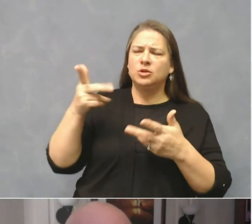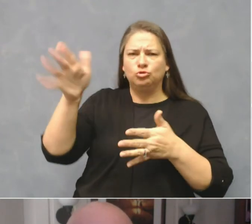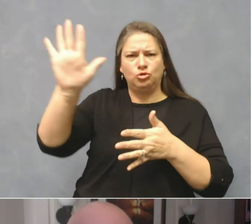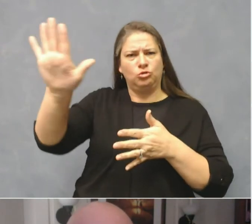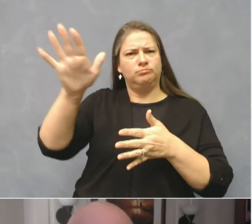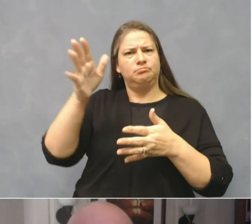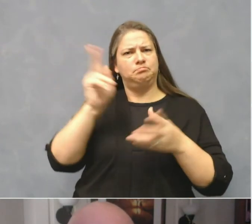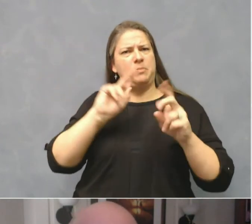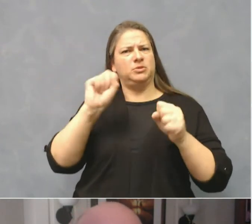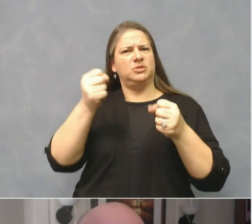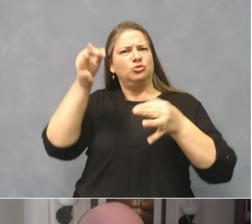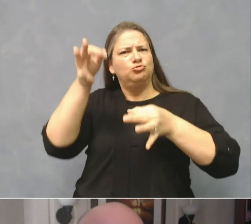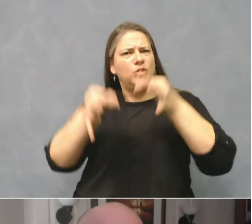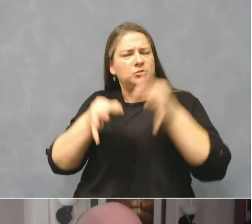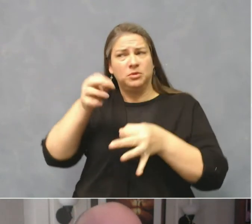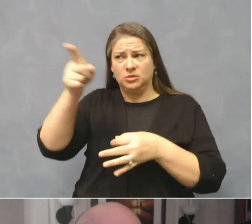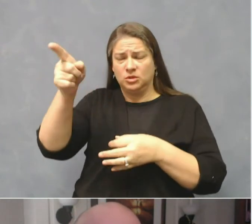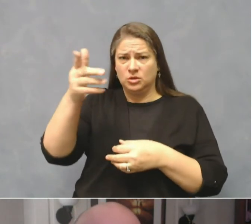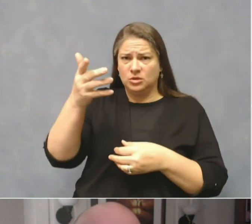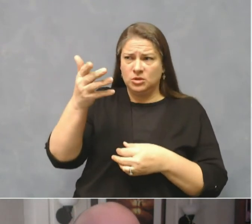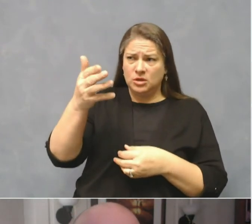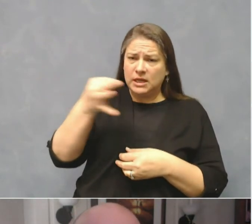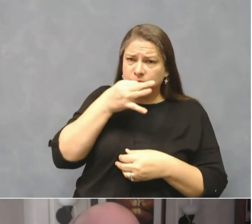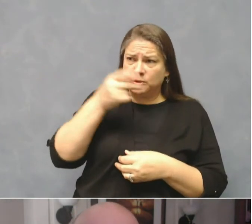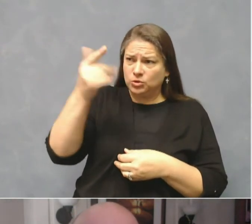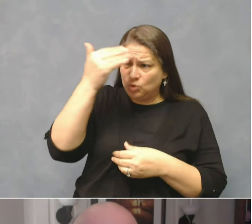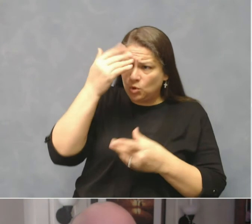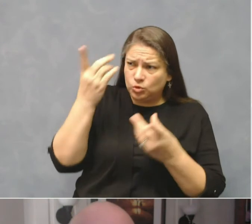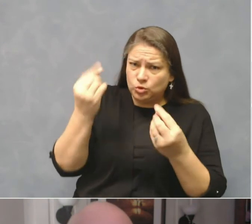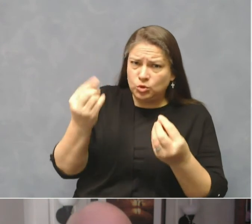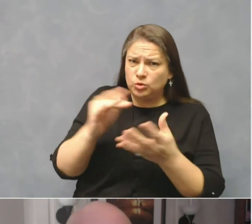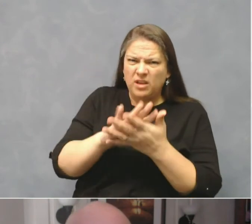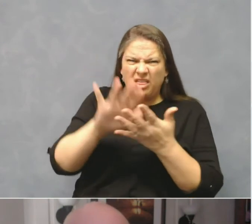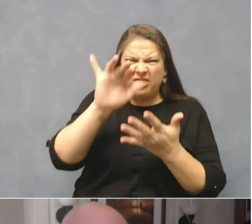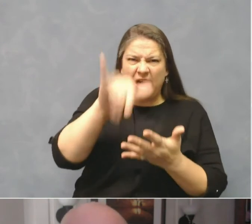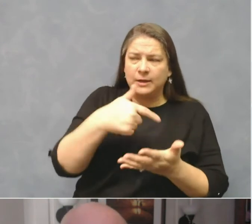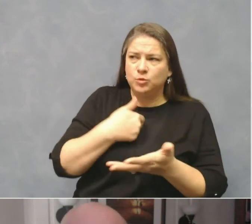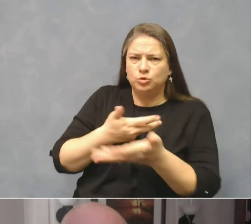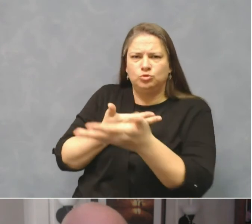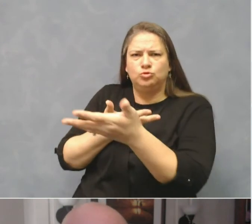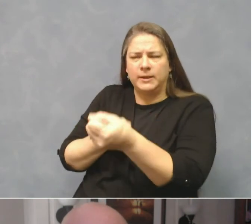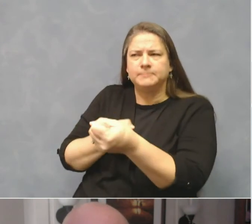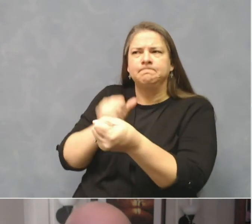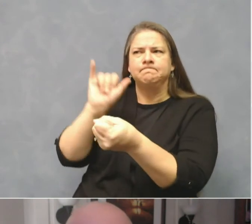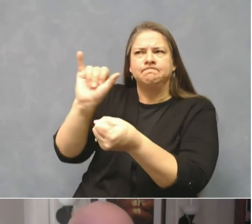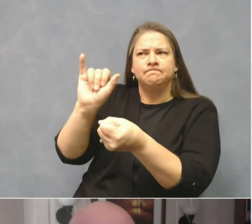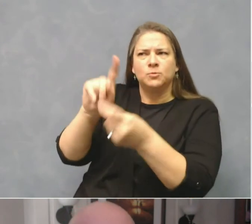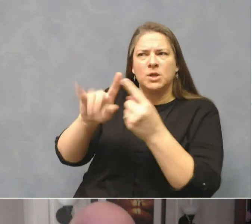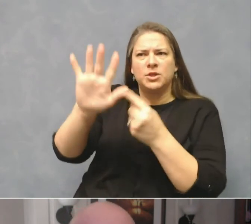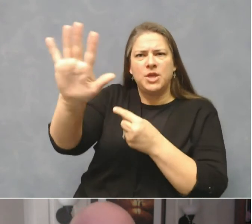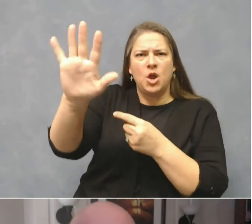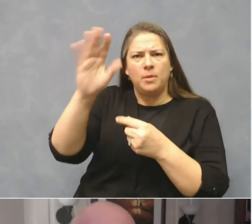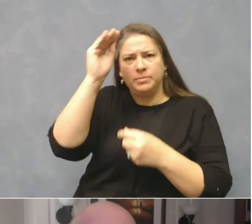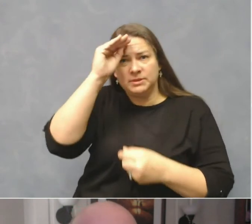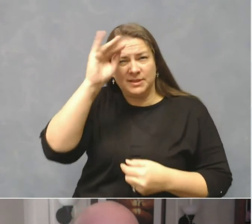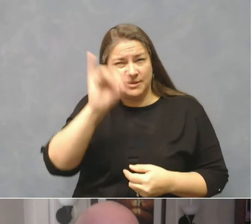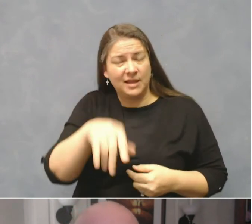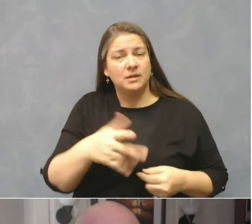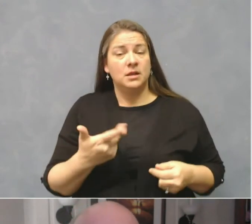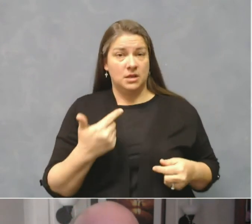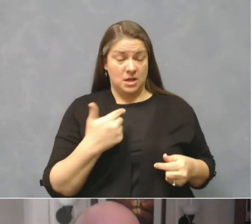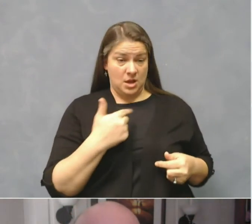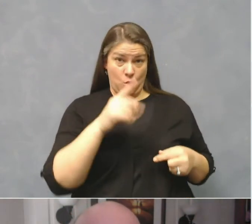do the greatest good for the most people we can. I say that because when I present data to you, I am obviously